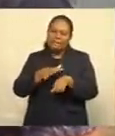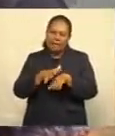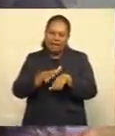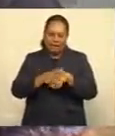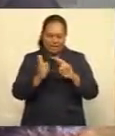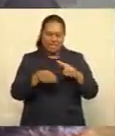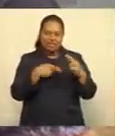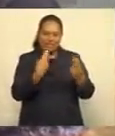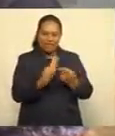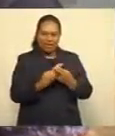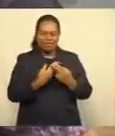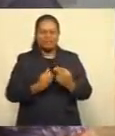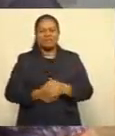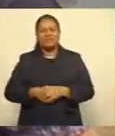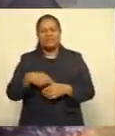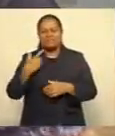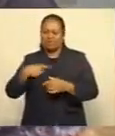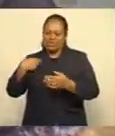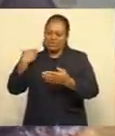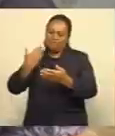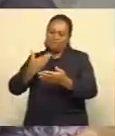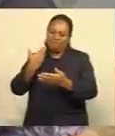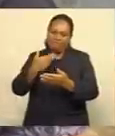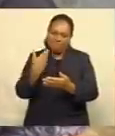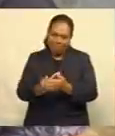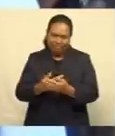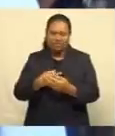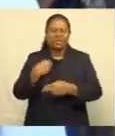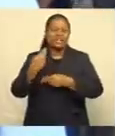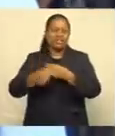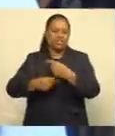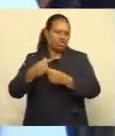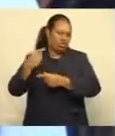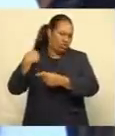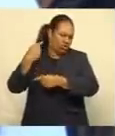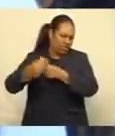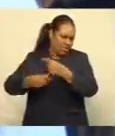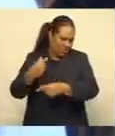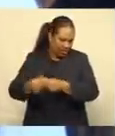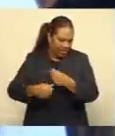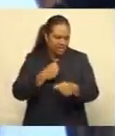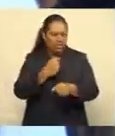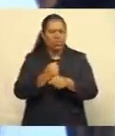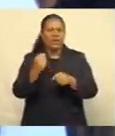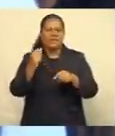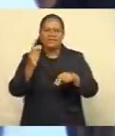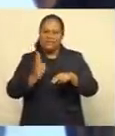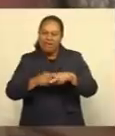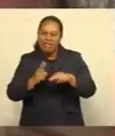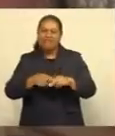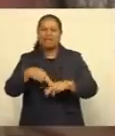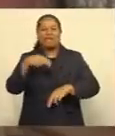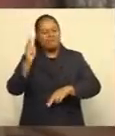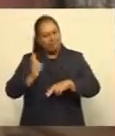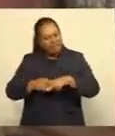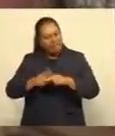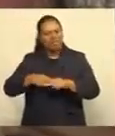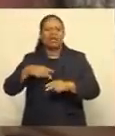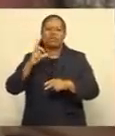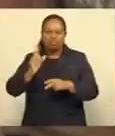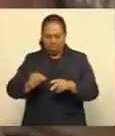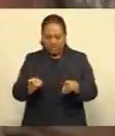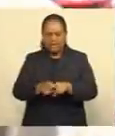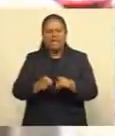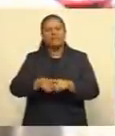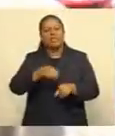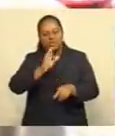family. It's a skill that's been passed down through generations. My grandfather used to do, my father used to do, I'm doing, even my kid